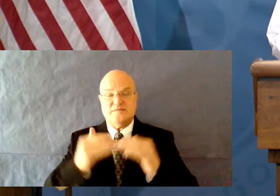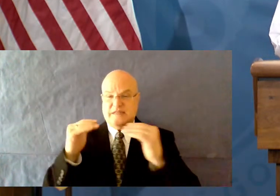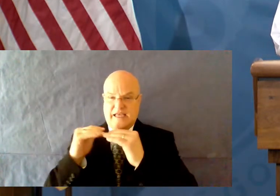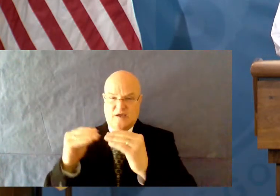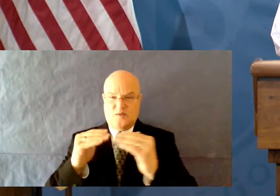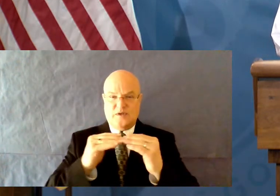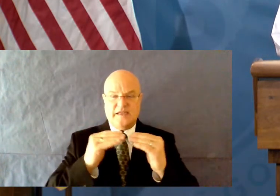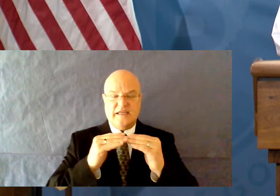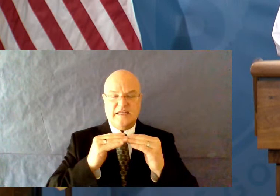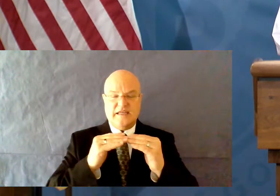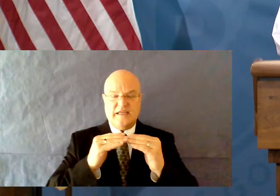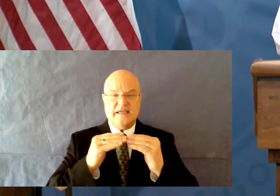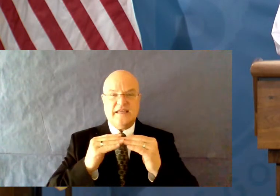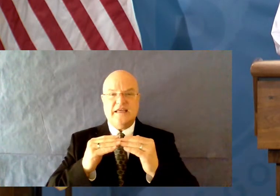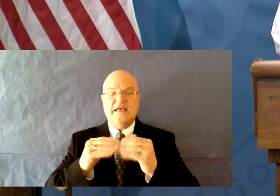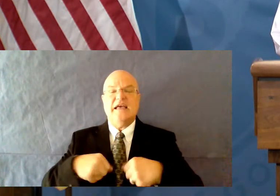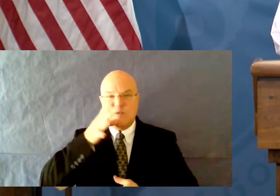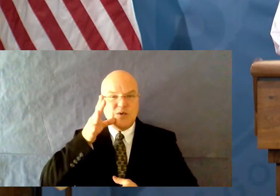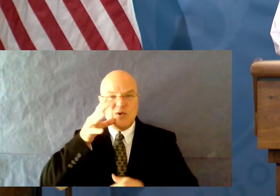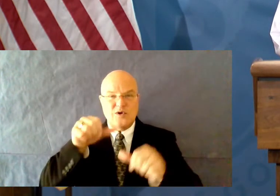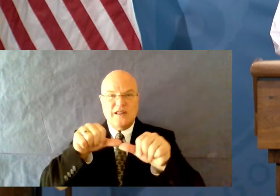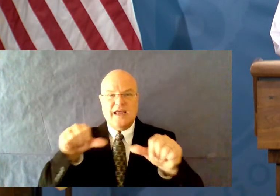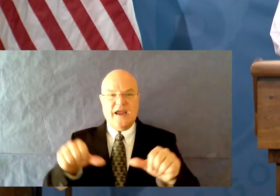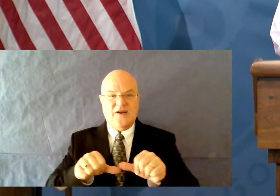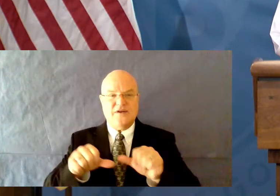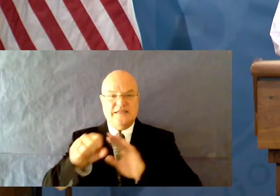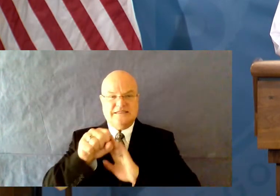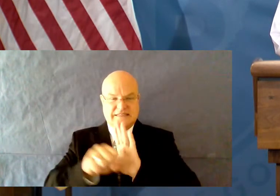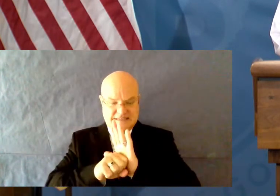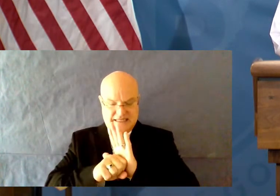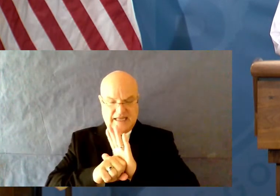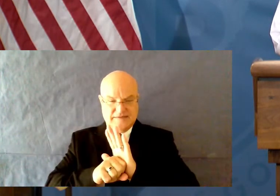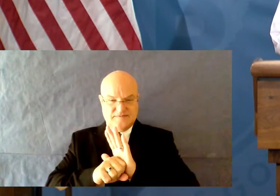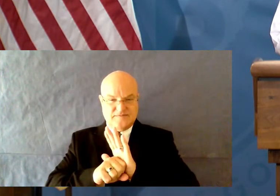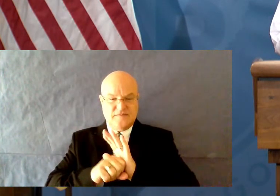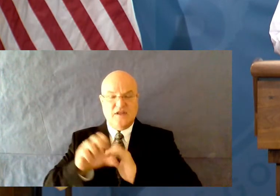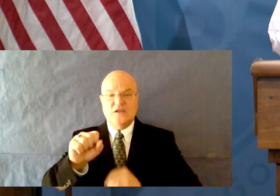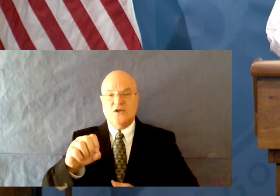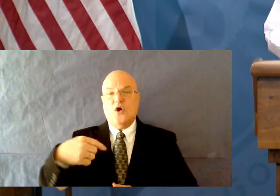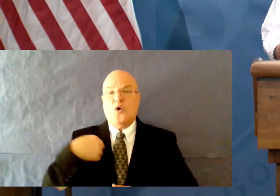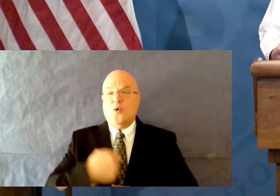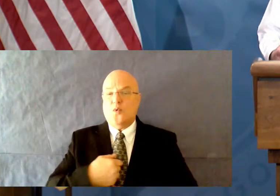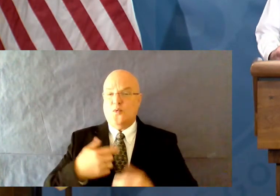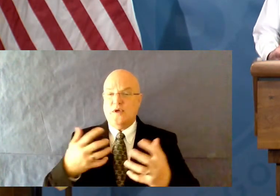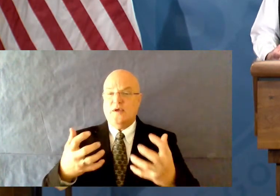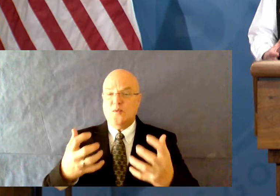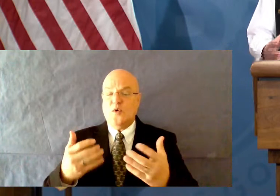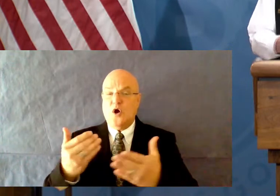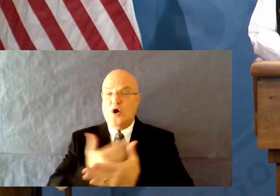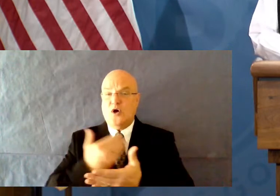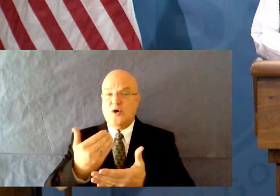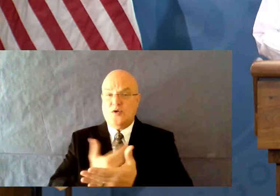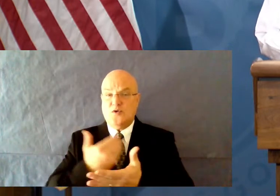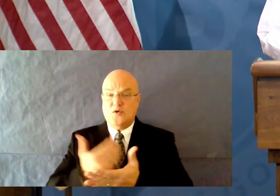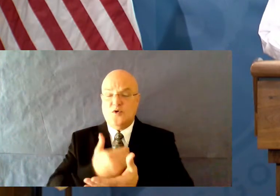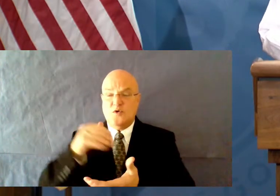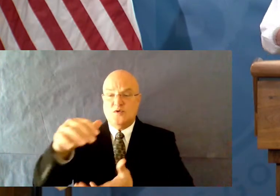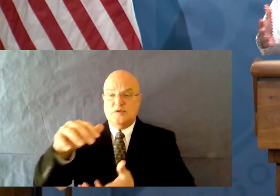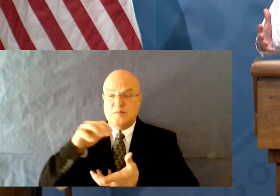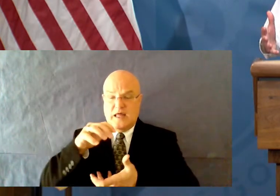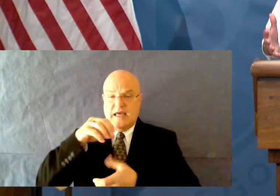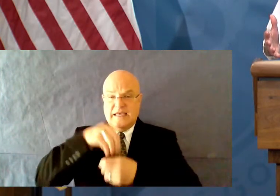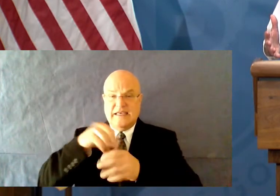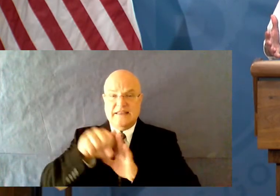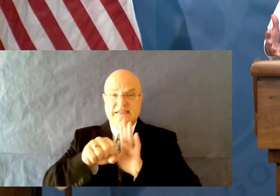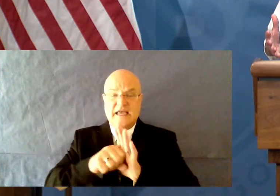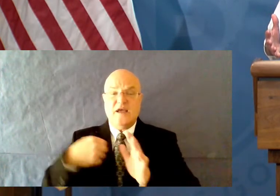getting it to rural areas of our state. And so we want new supply to come to the state so that